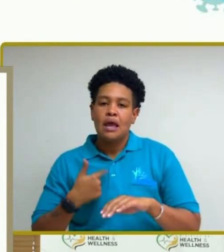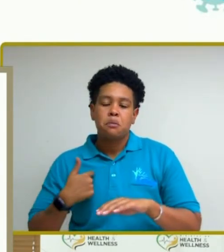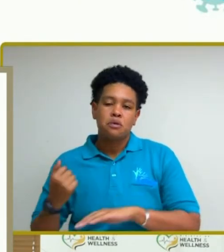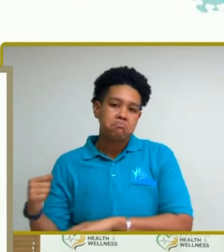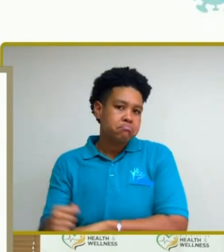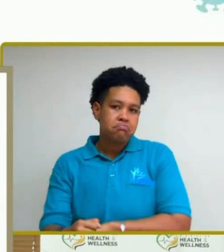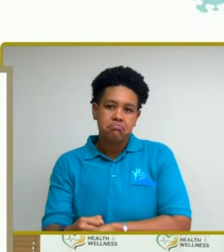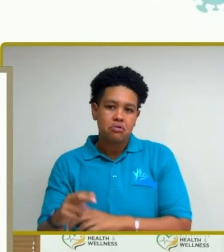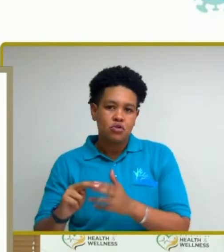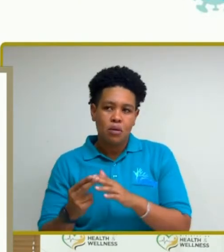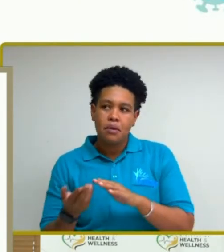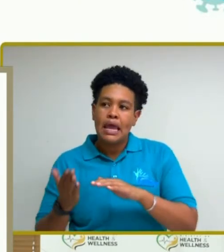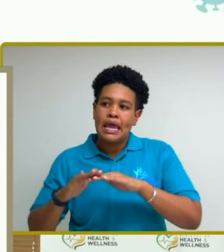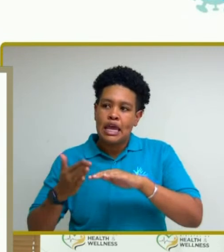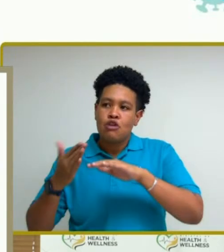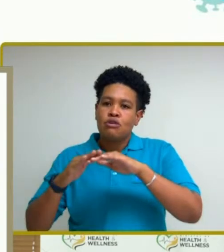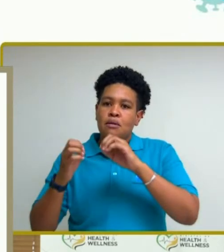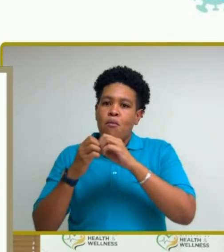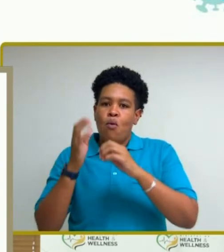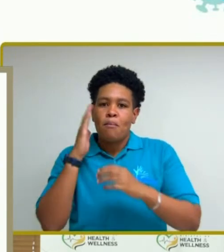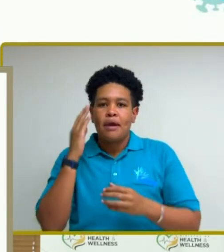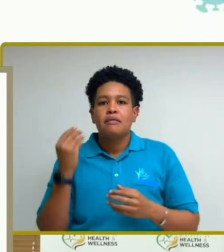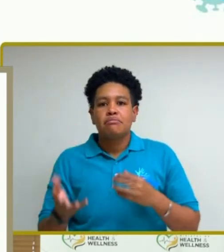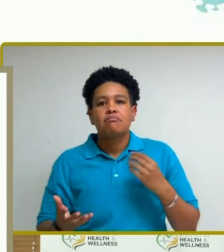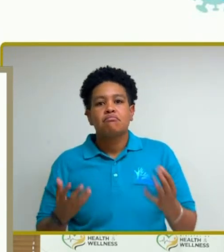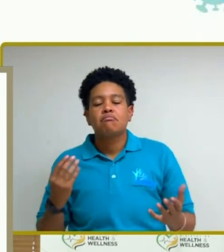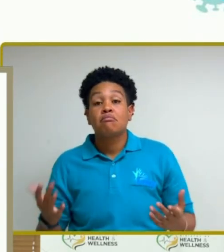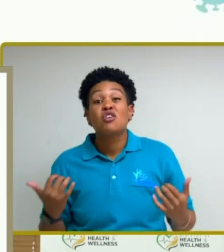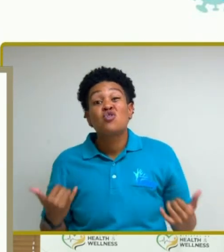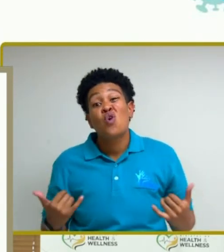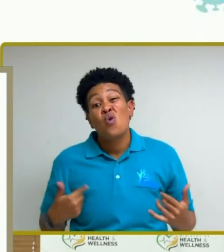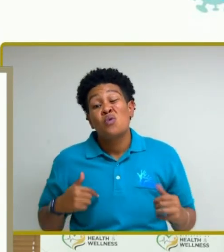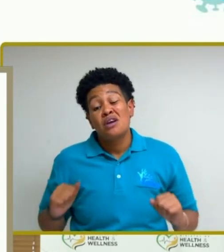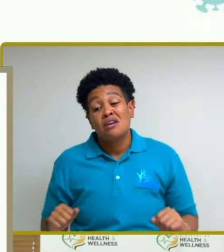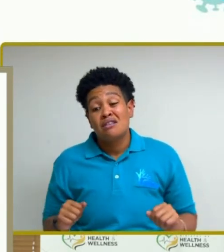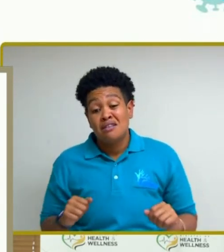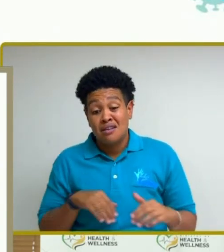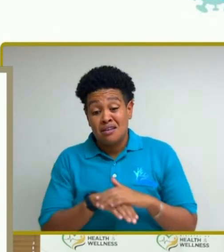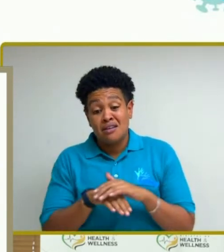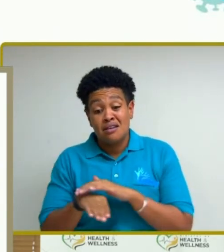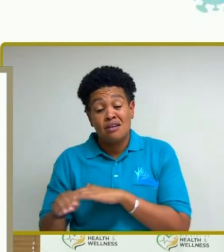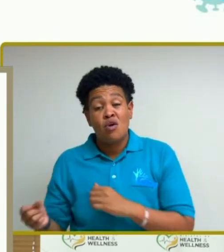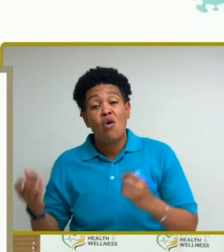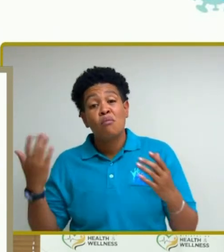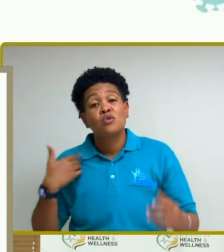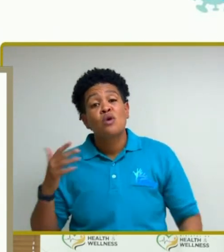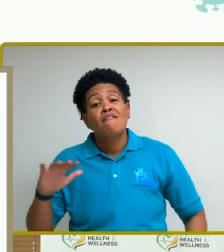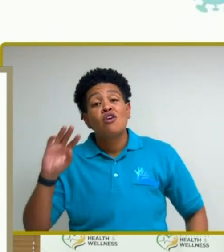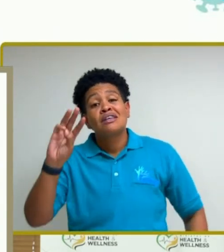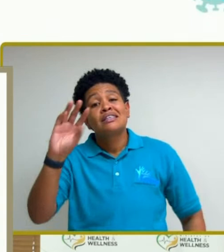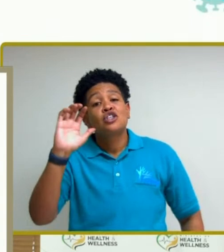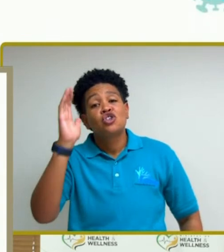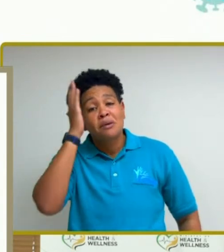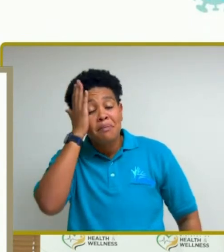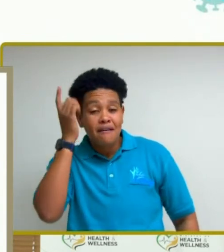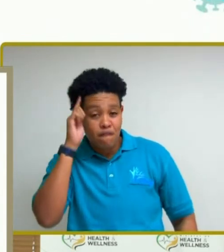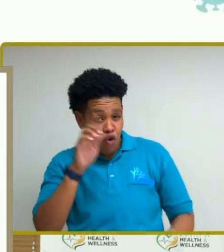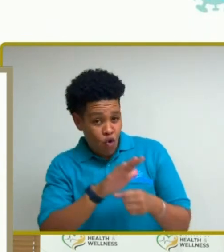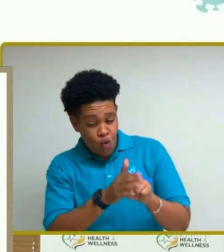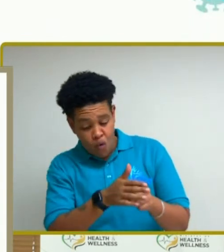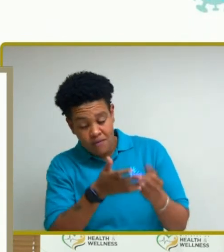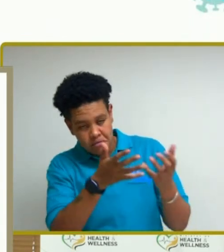gradually increased our capacity. We are now at a capacity where we have approximately 600 beds that